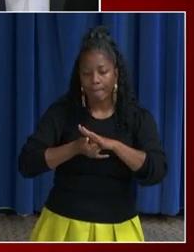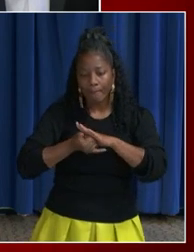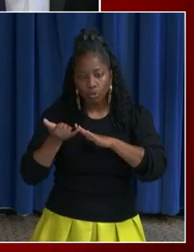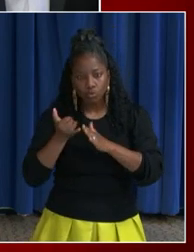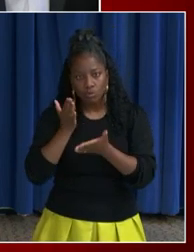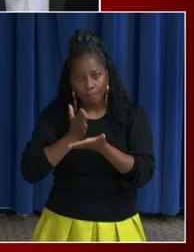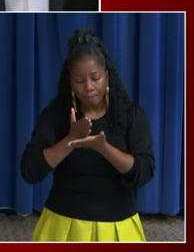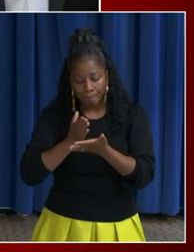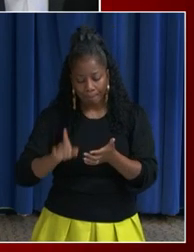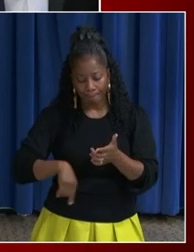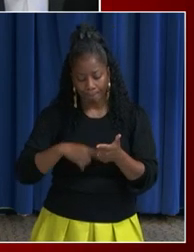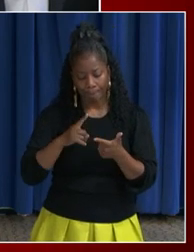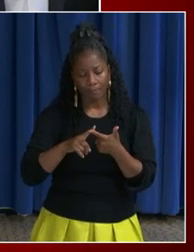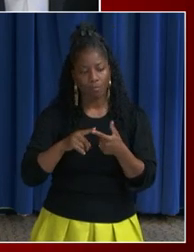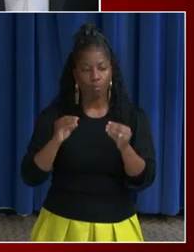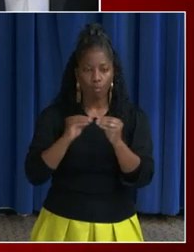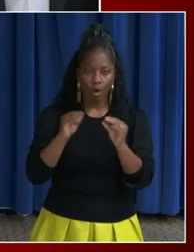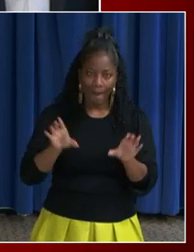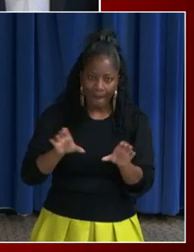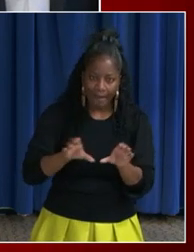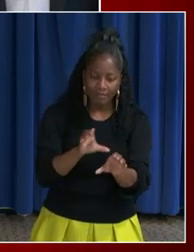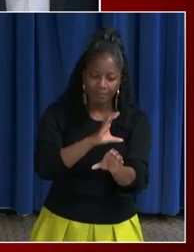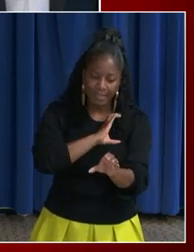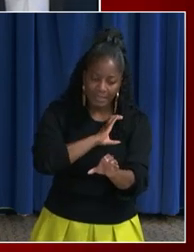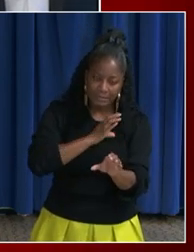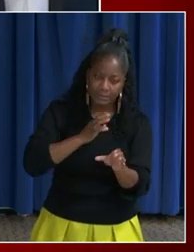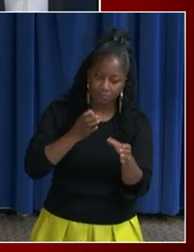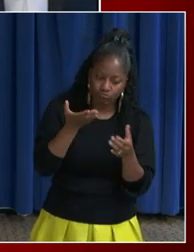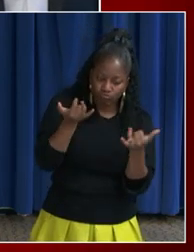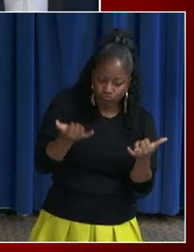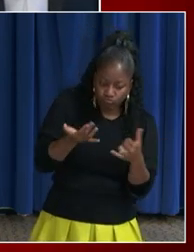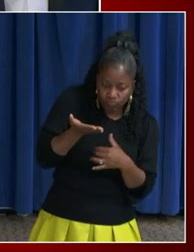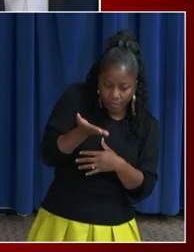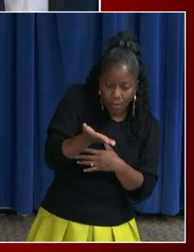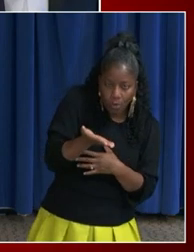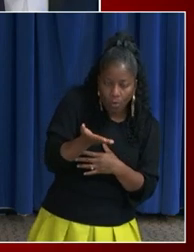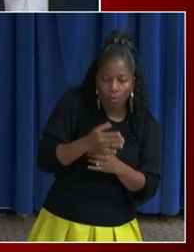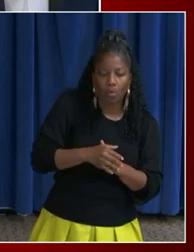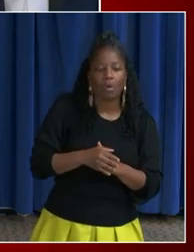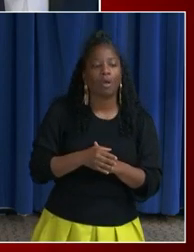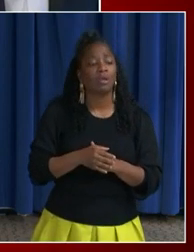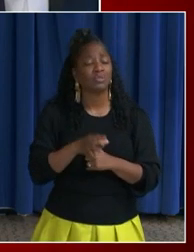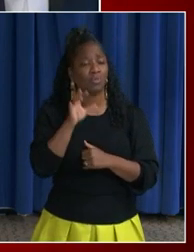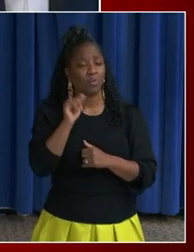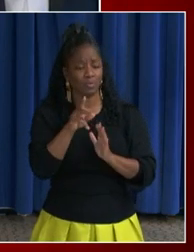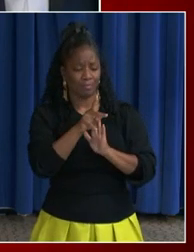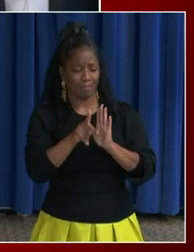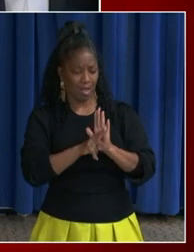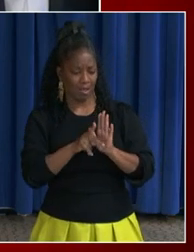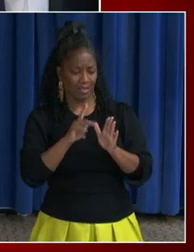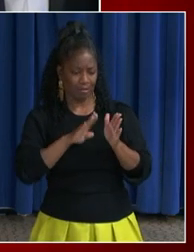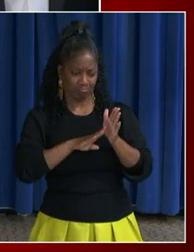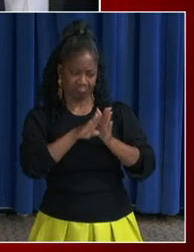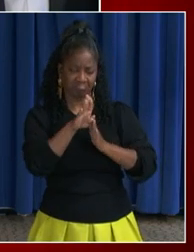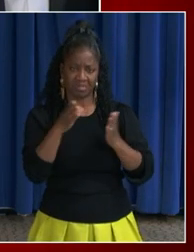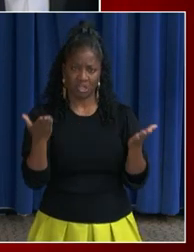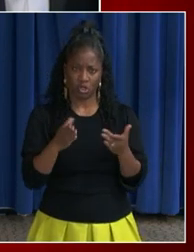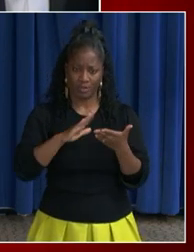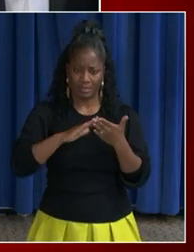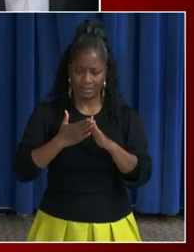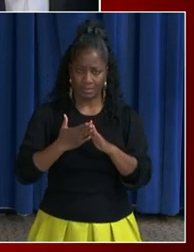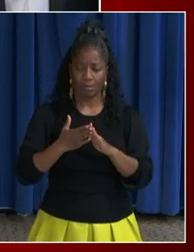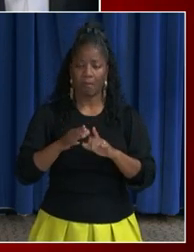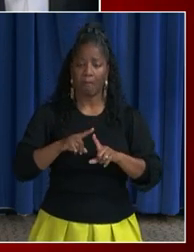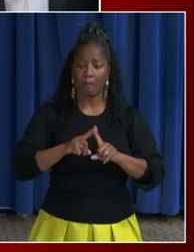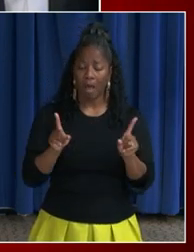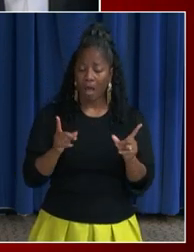to a more active police presence. Those are the policy things that the city has done. In the end,